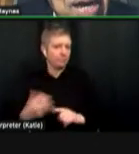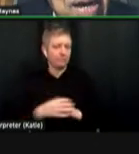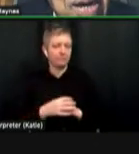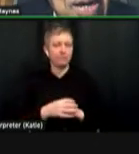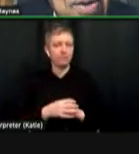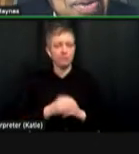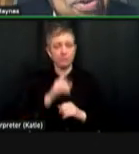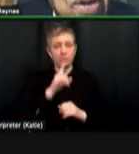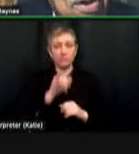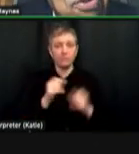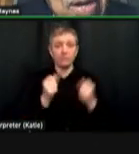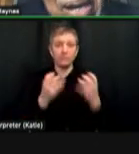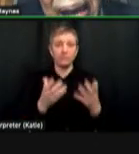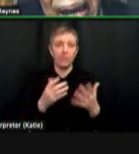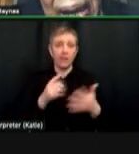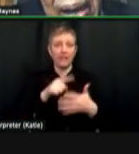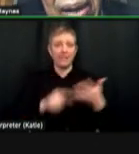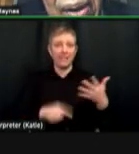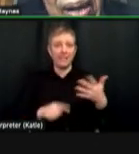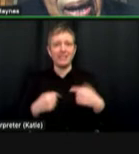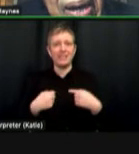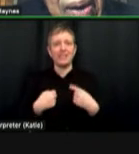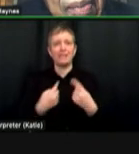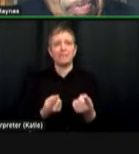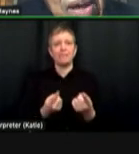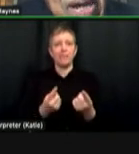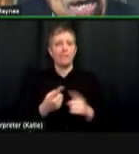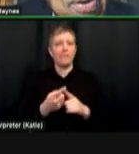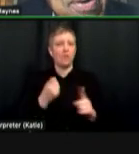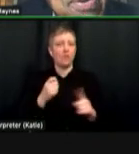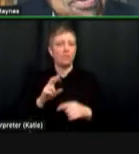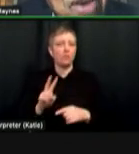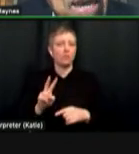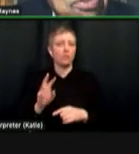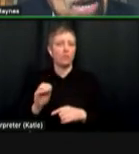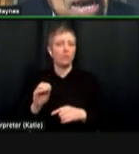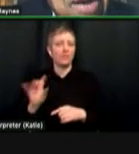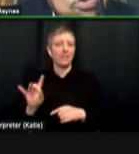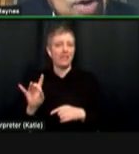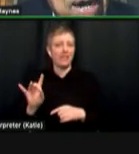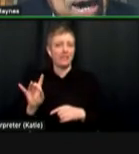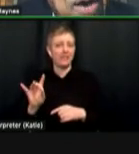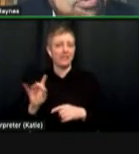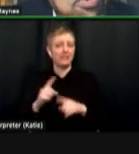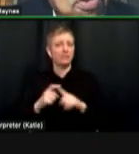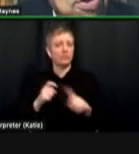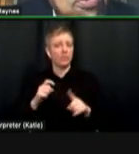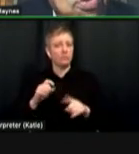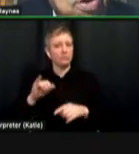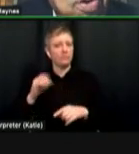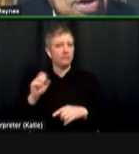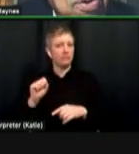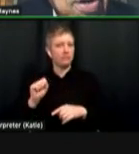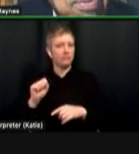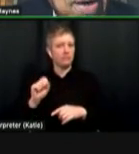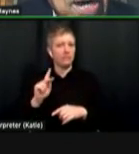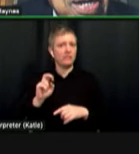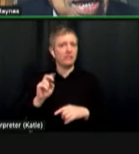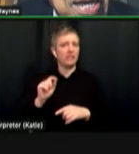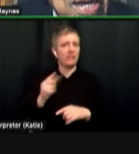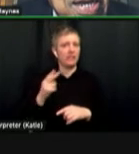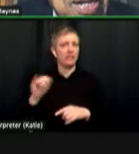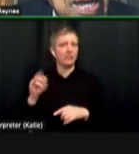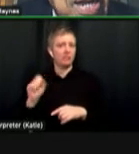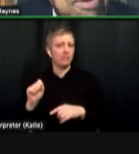the 2008 in the Kendon James case, where officers were recorded by